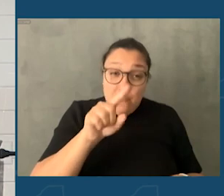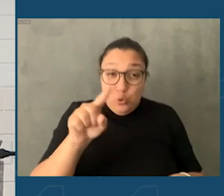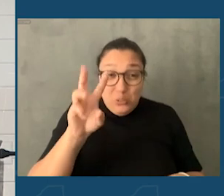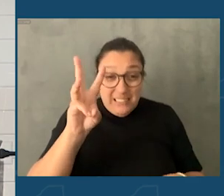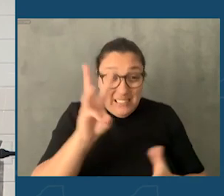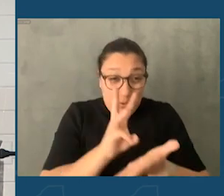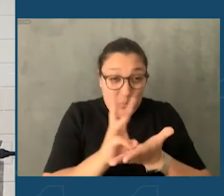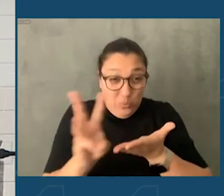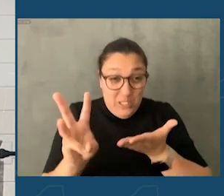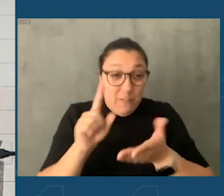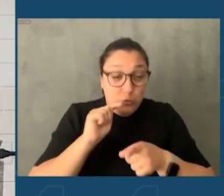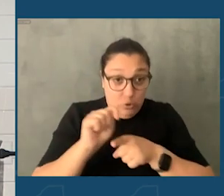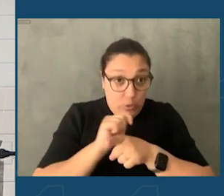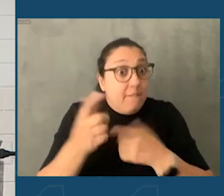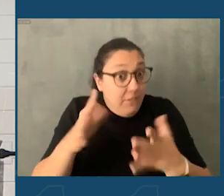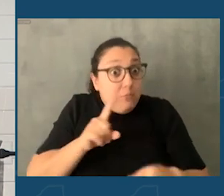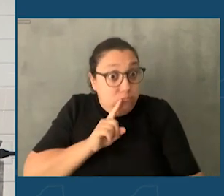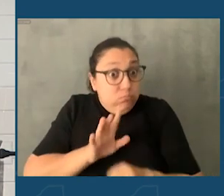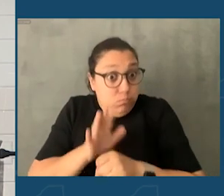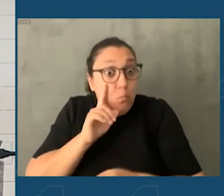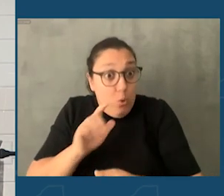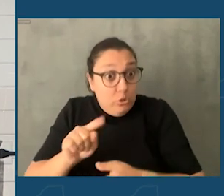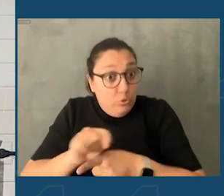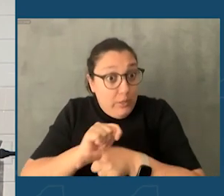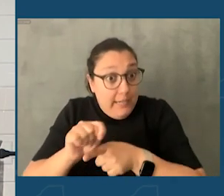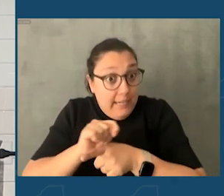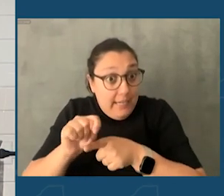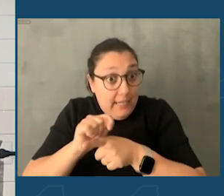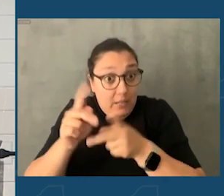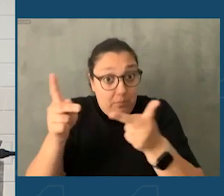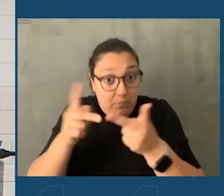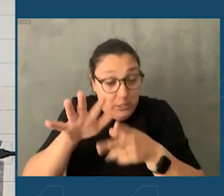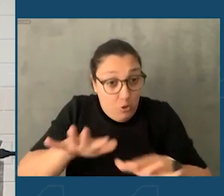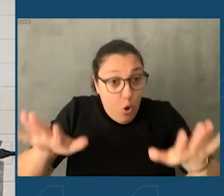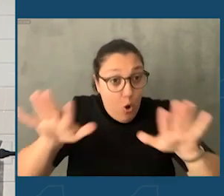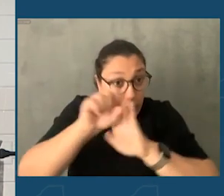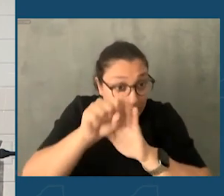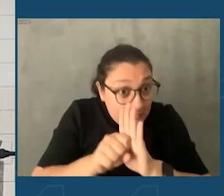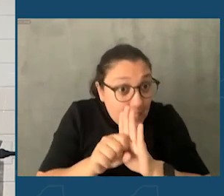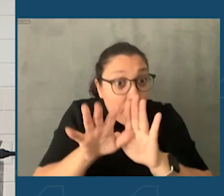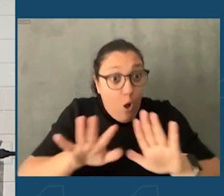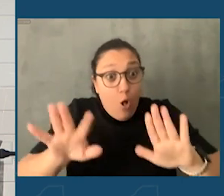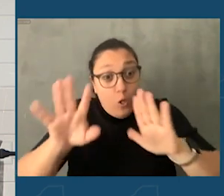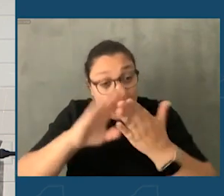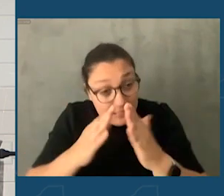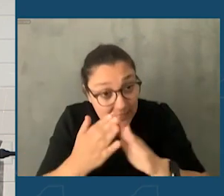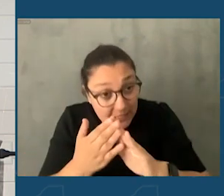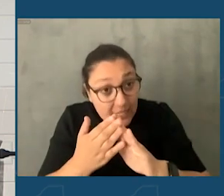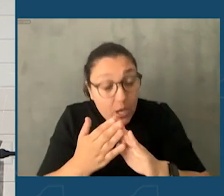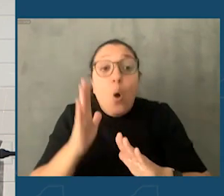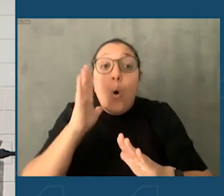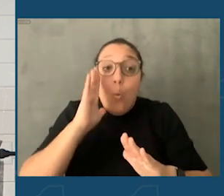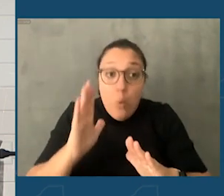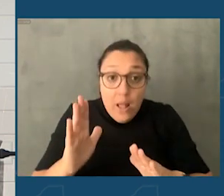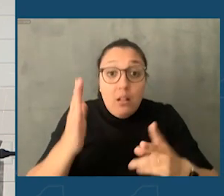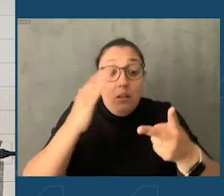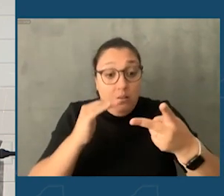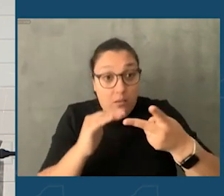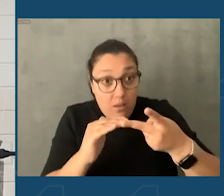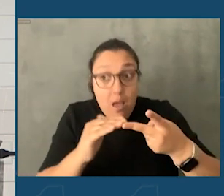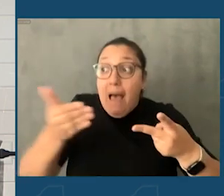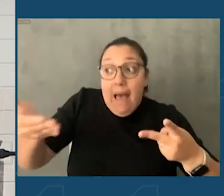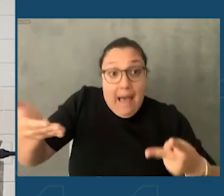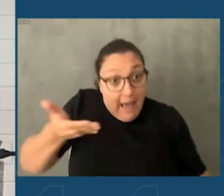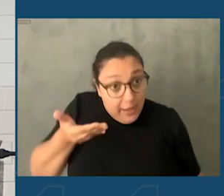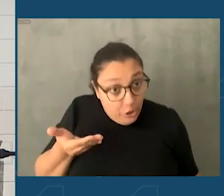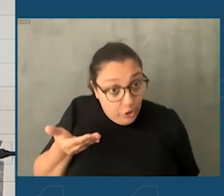commit to helping with, in facilities all over the state, all over the city, we will then commit to hiring people. And